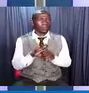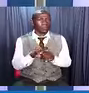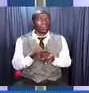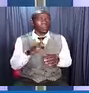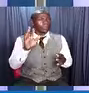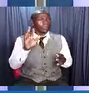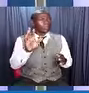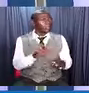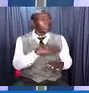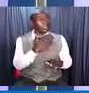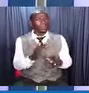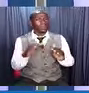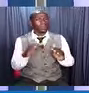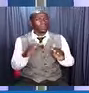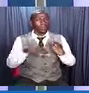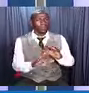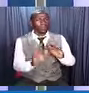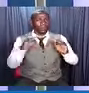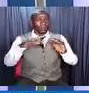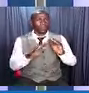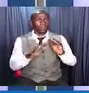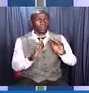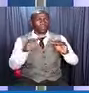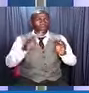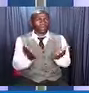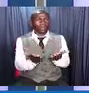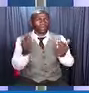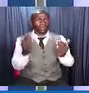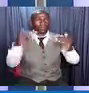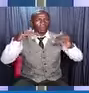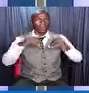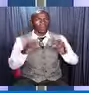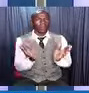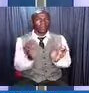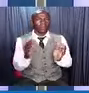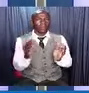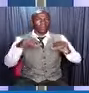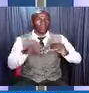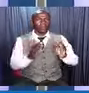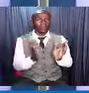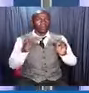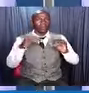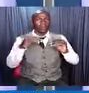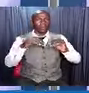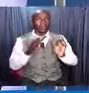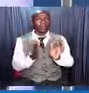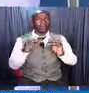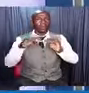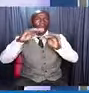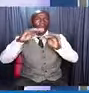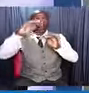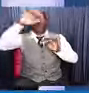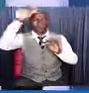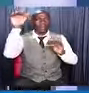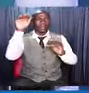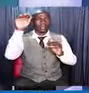tunaimba mabonde. That's why we sing in the valleys. Milima. And in the mountains. Mabonde. In the valleys. Milima.